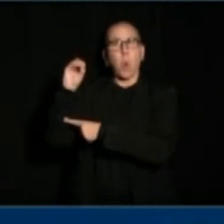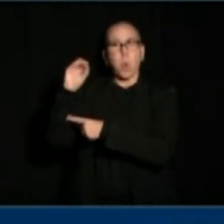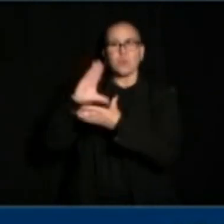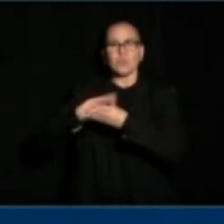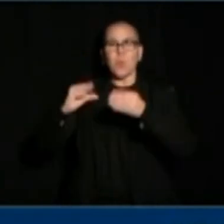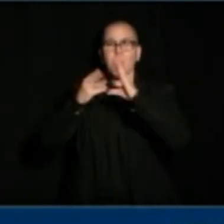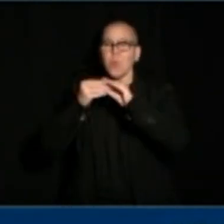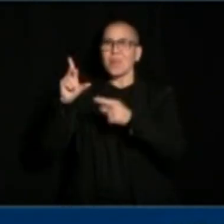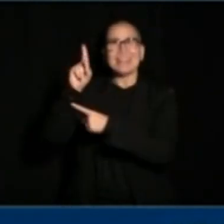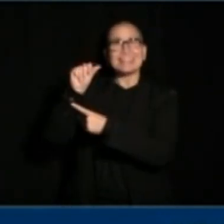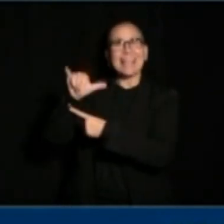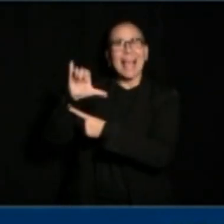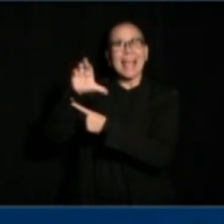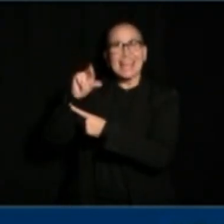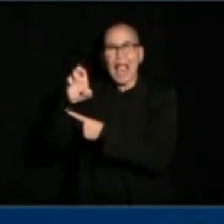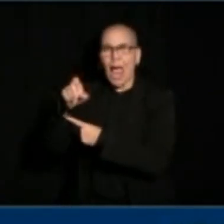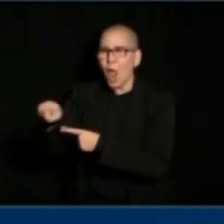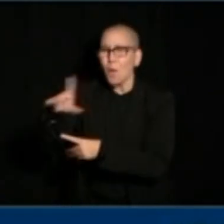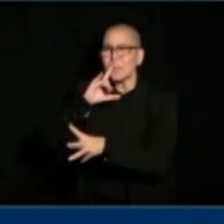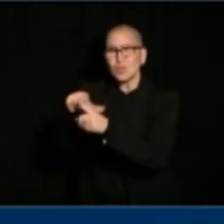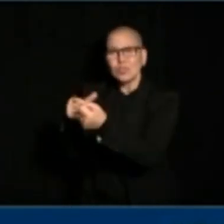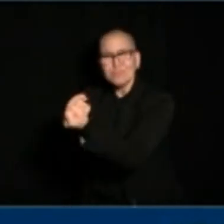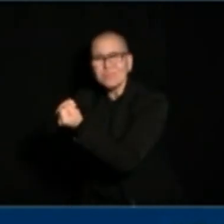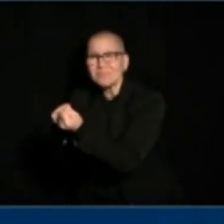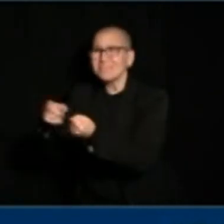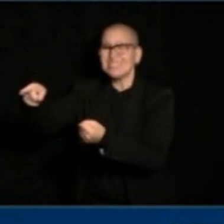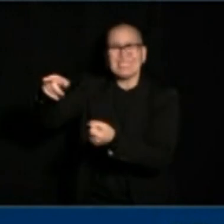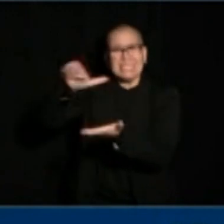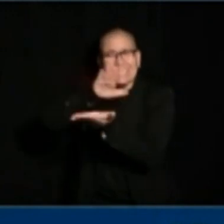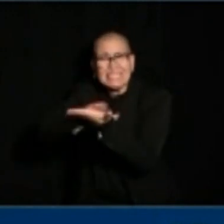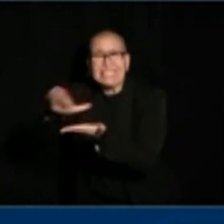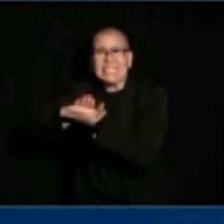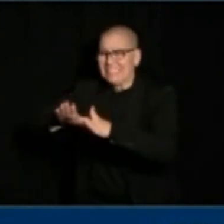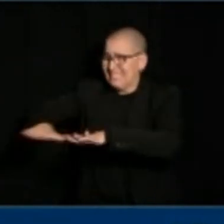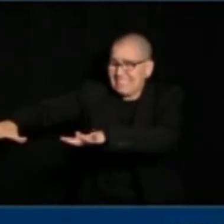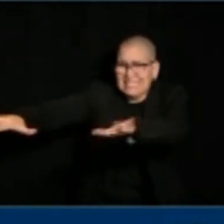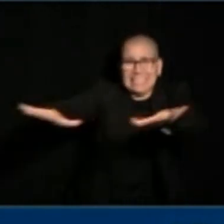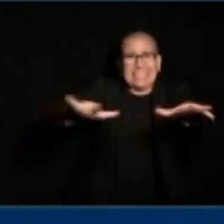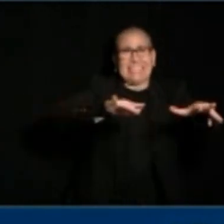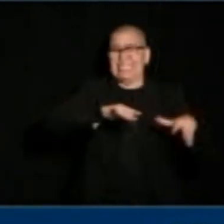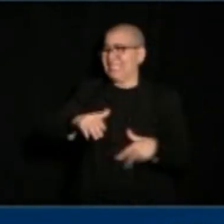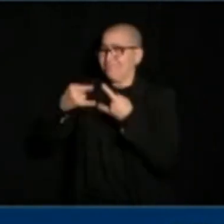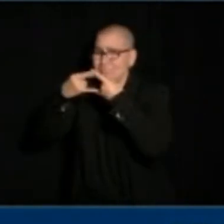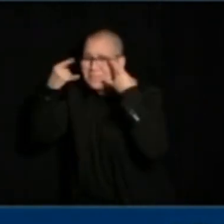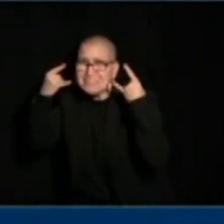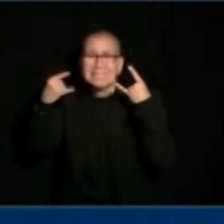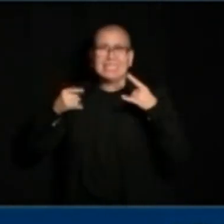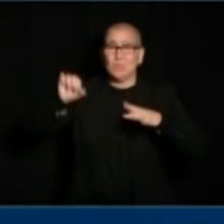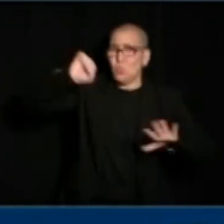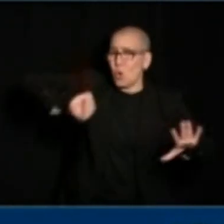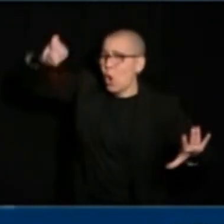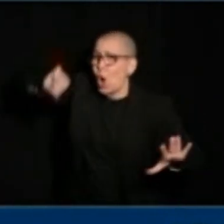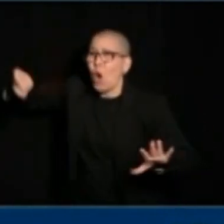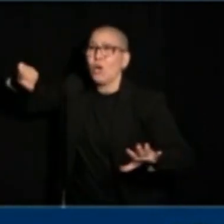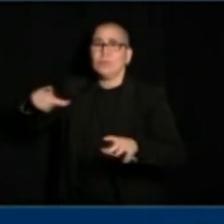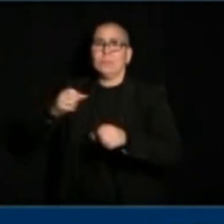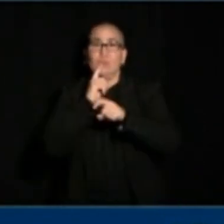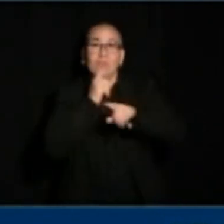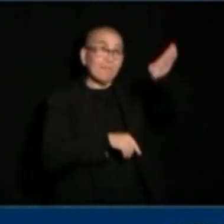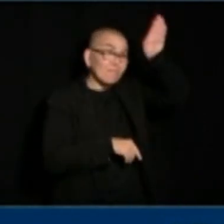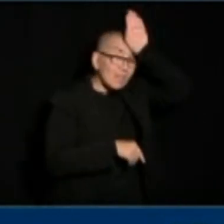make sure that first responders, made sure that frontline workers, and made sure so many of us had a place of